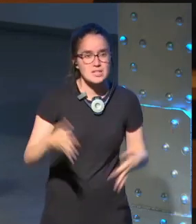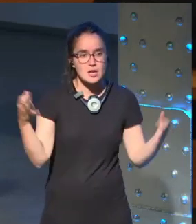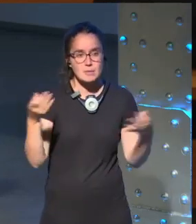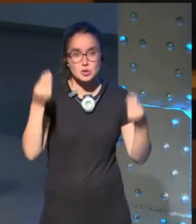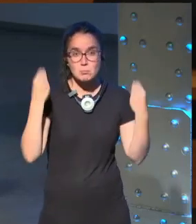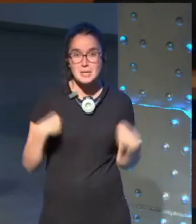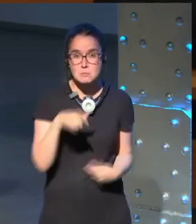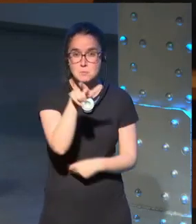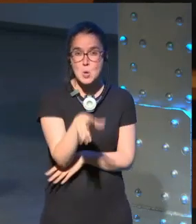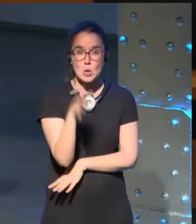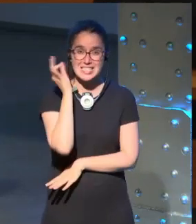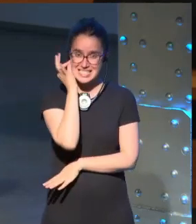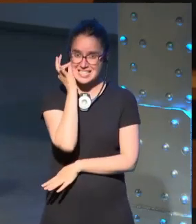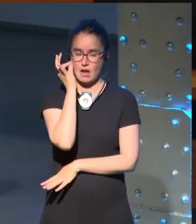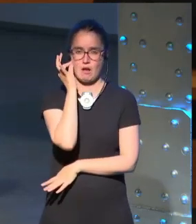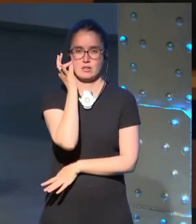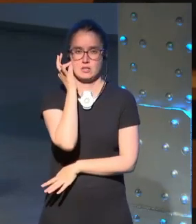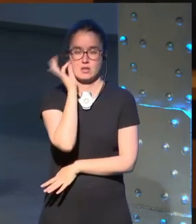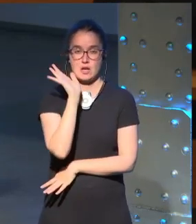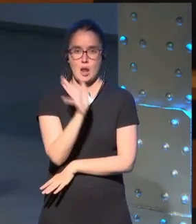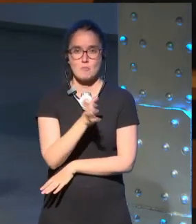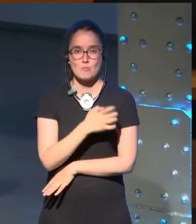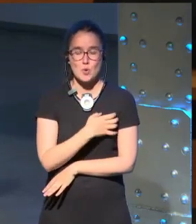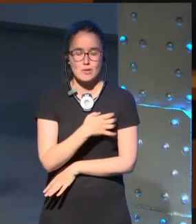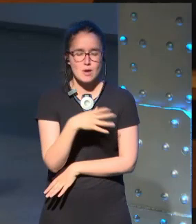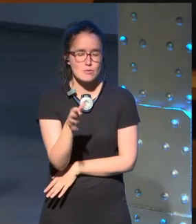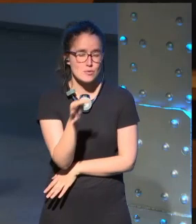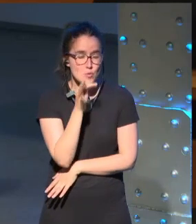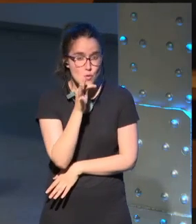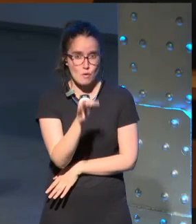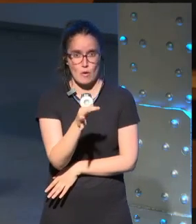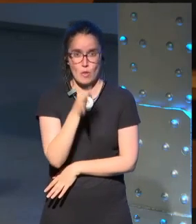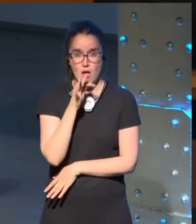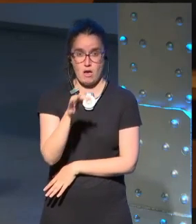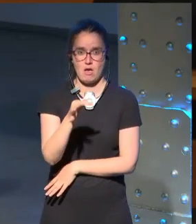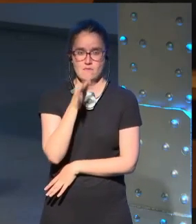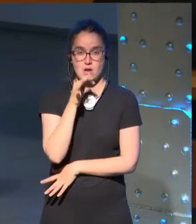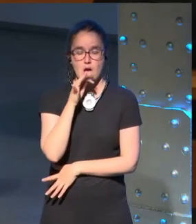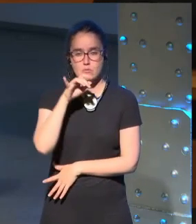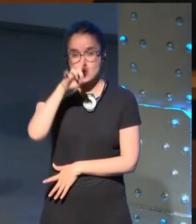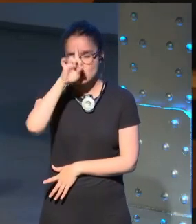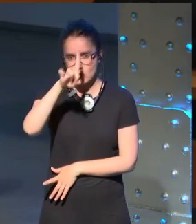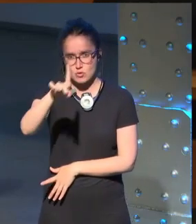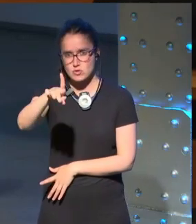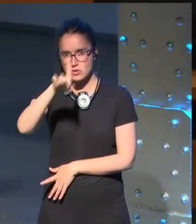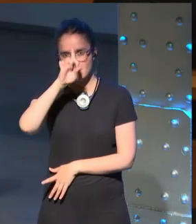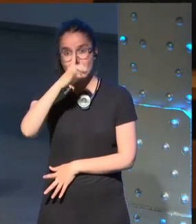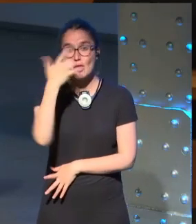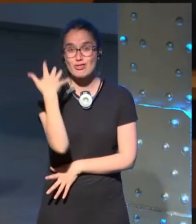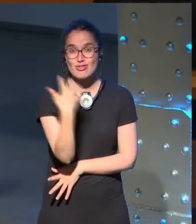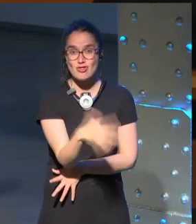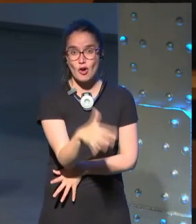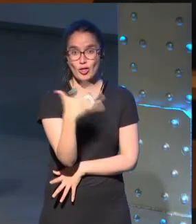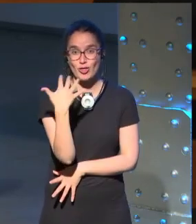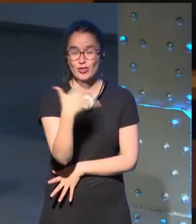what happened with a character like this girl, because the police has been